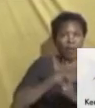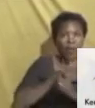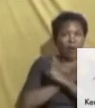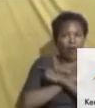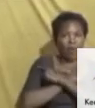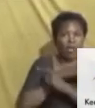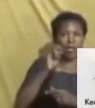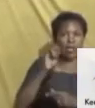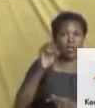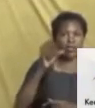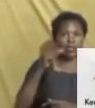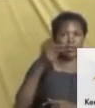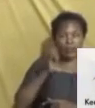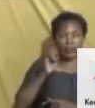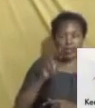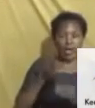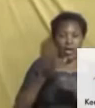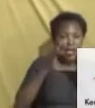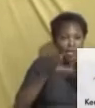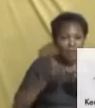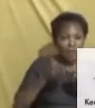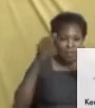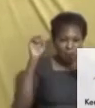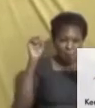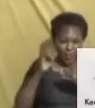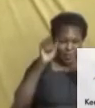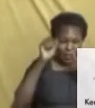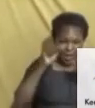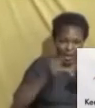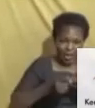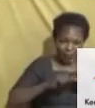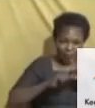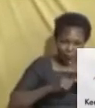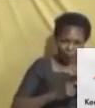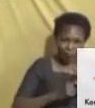Ngawa. Whether the President can initiate